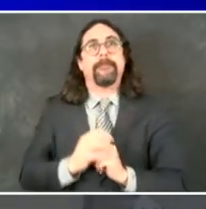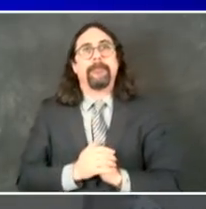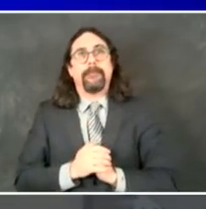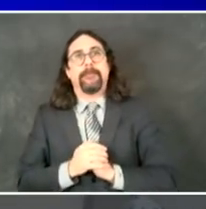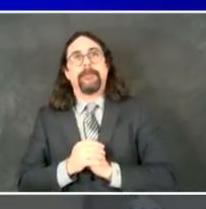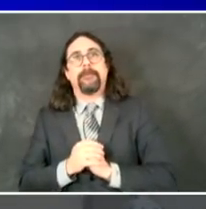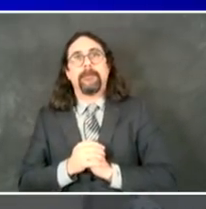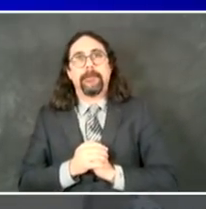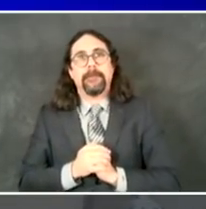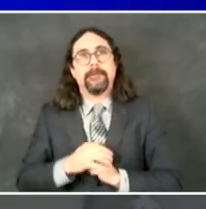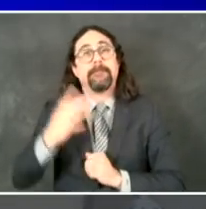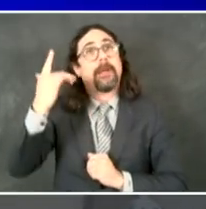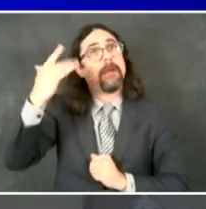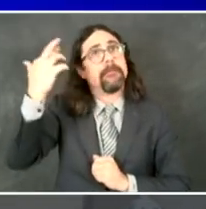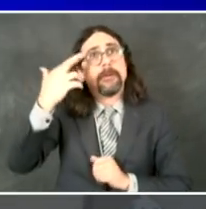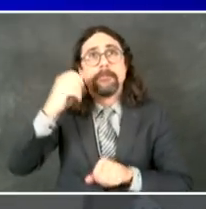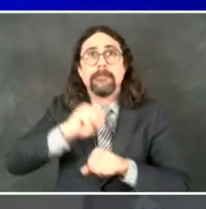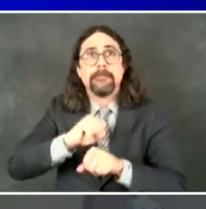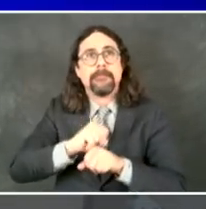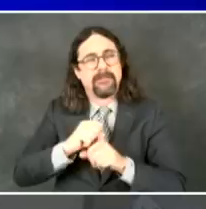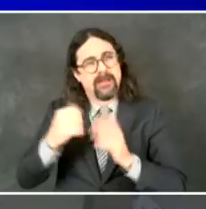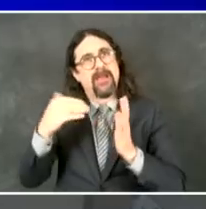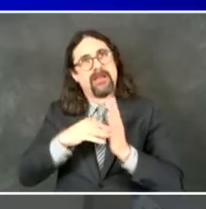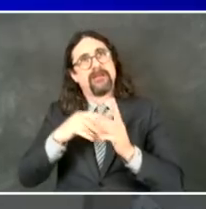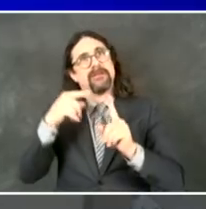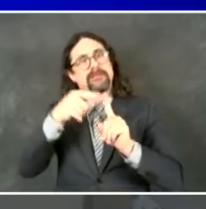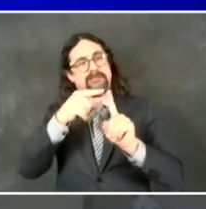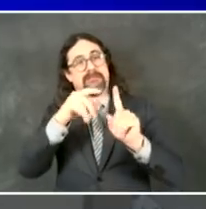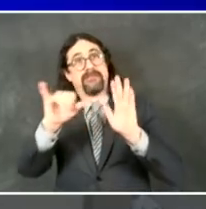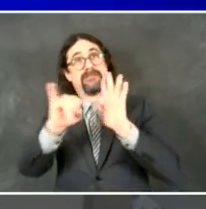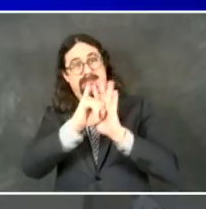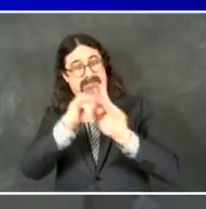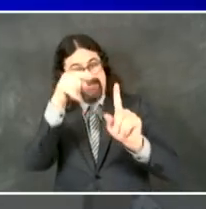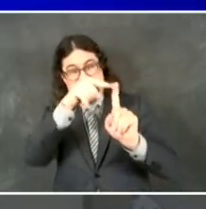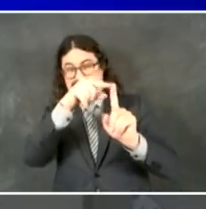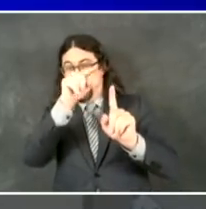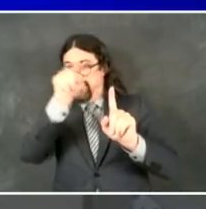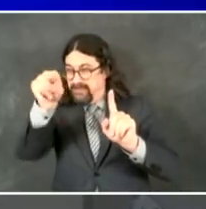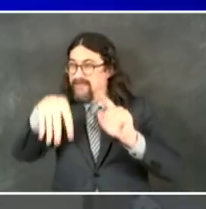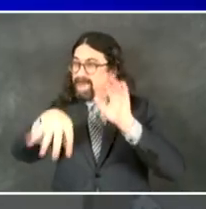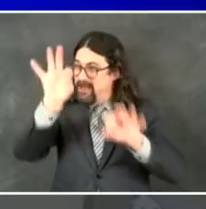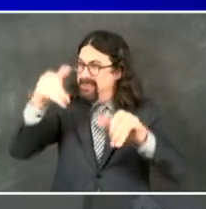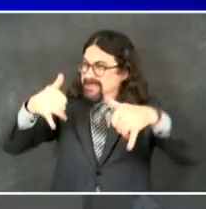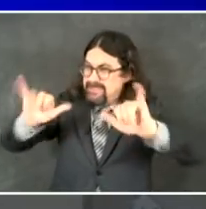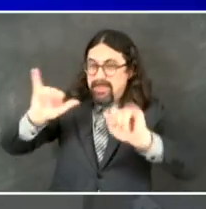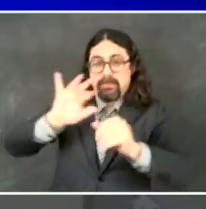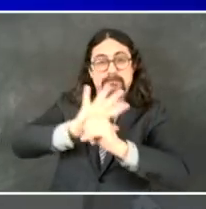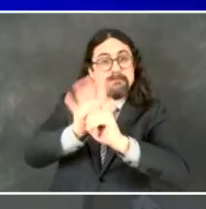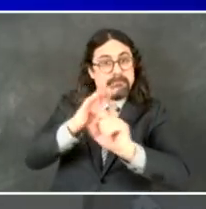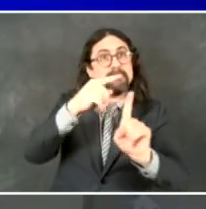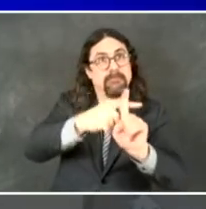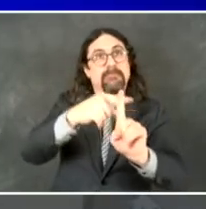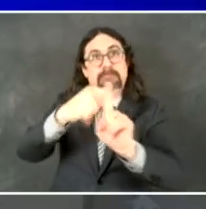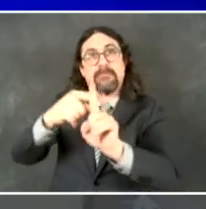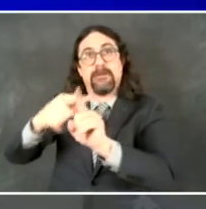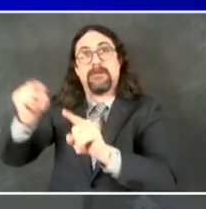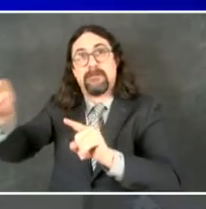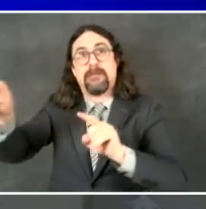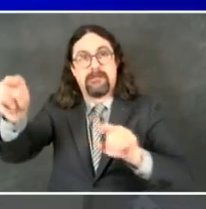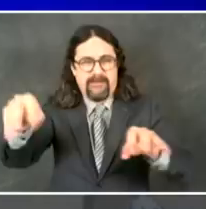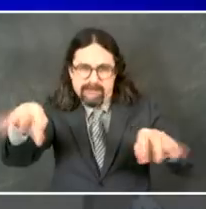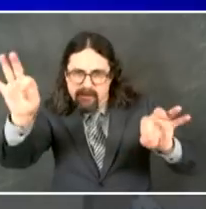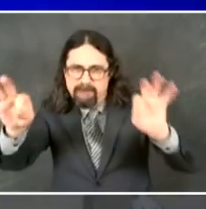immediately, and anyone interested should go to the Fund for Public Health website. It's